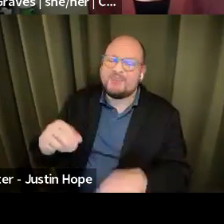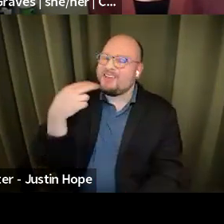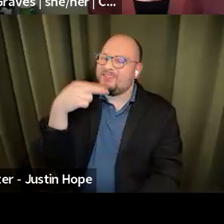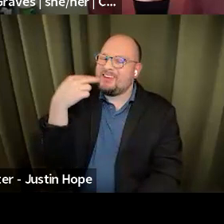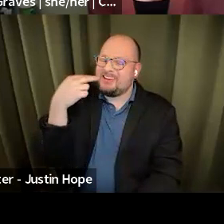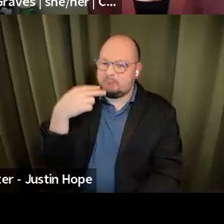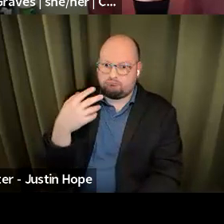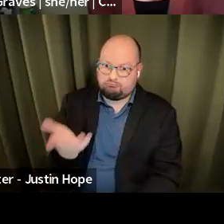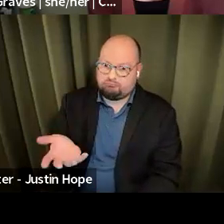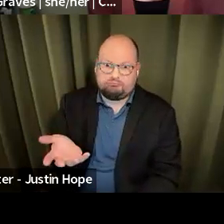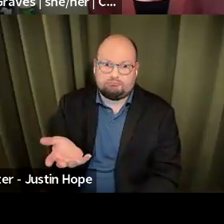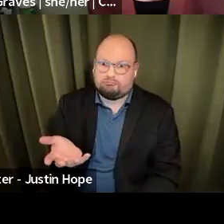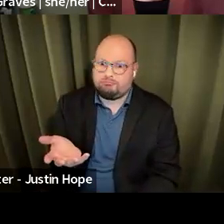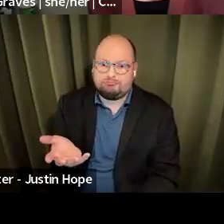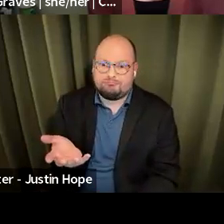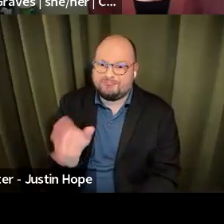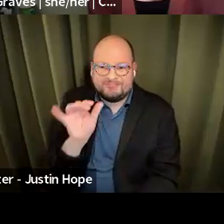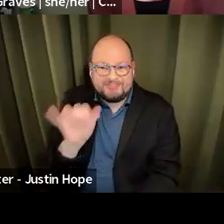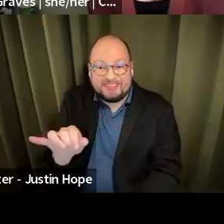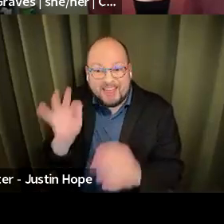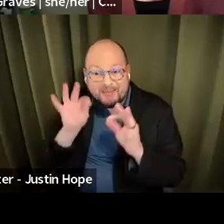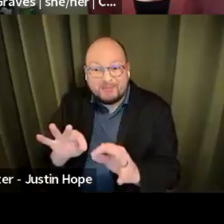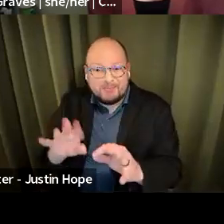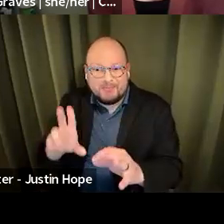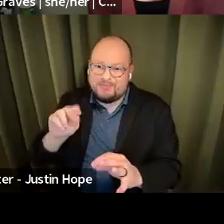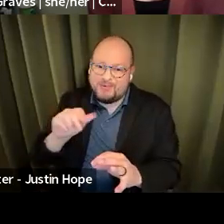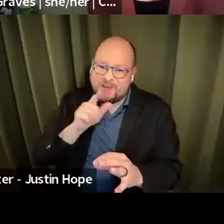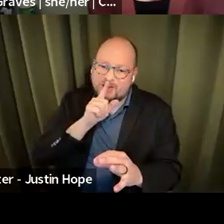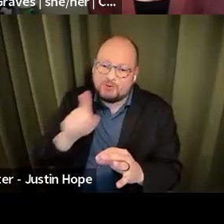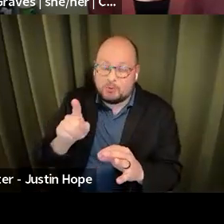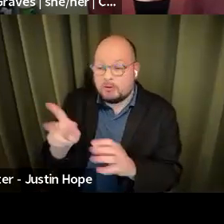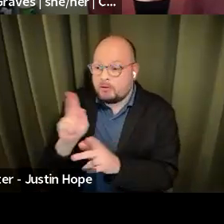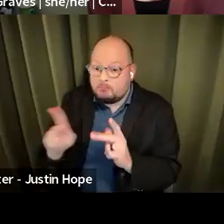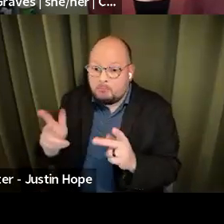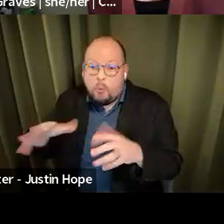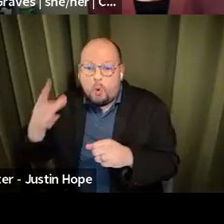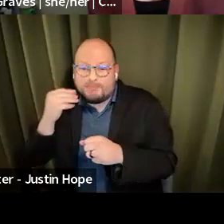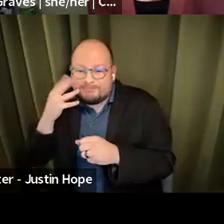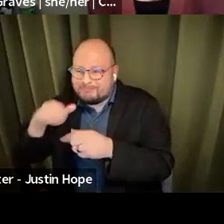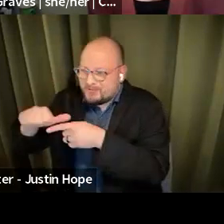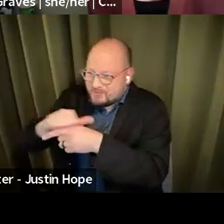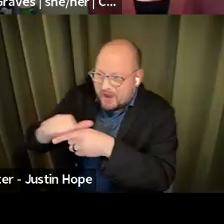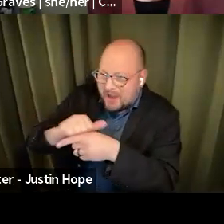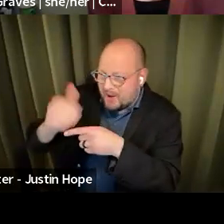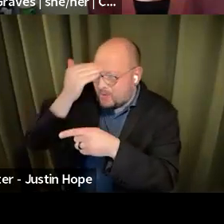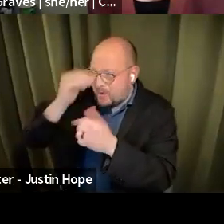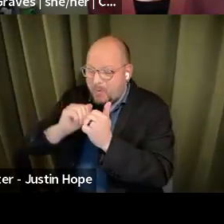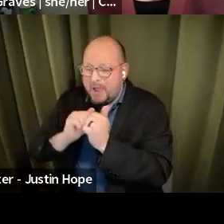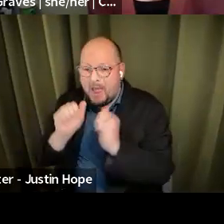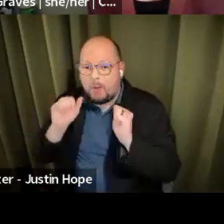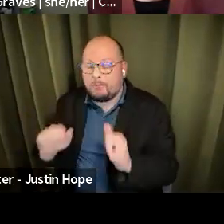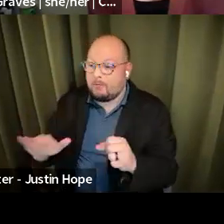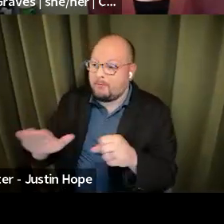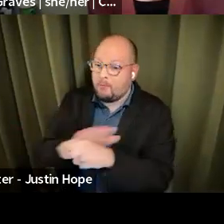fact it's a very inexact science, and even people who are trained in it in school cannot understand a good